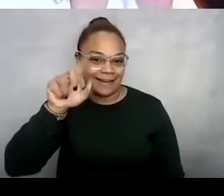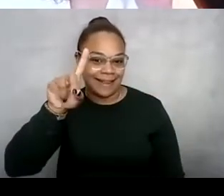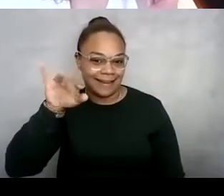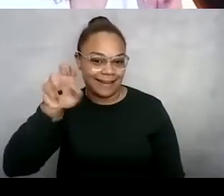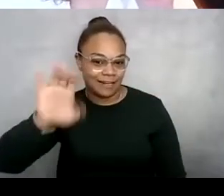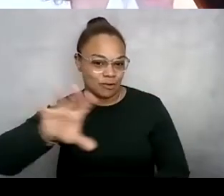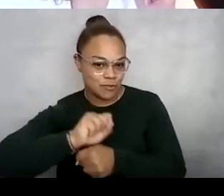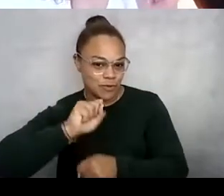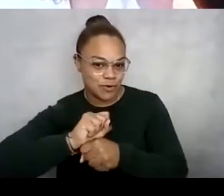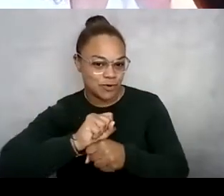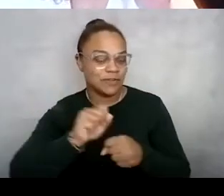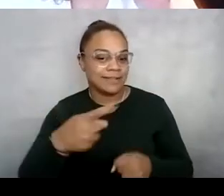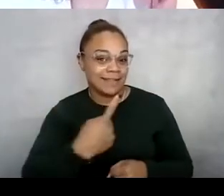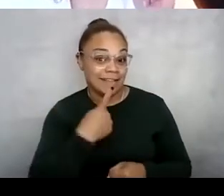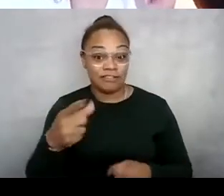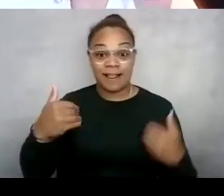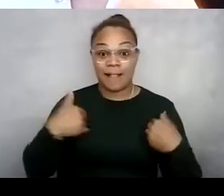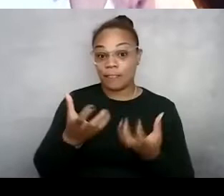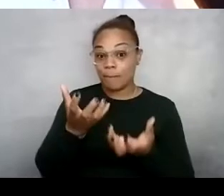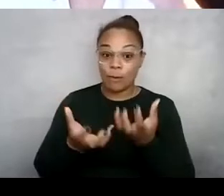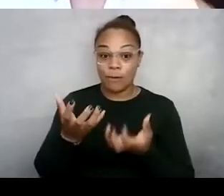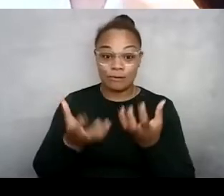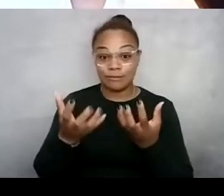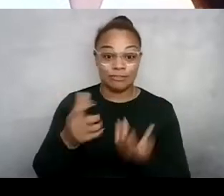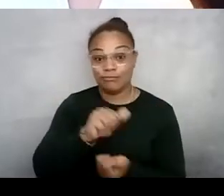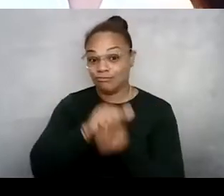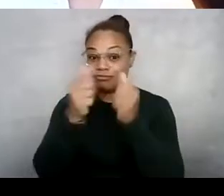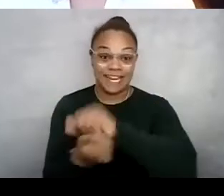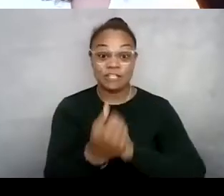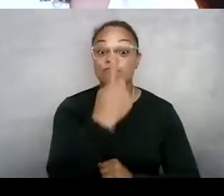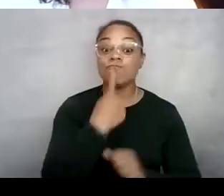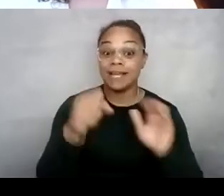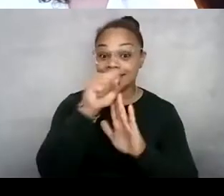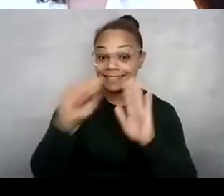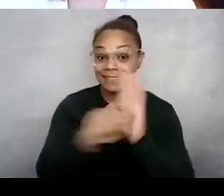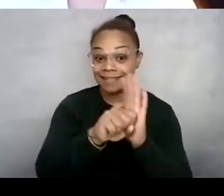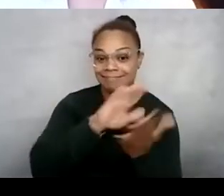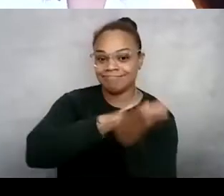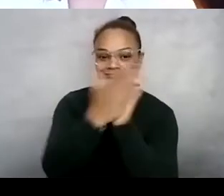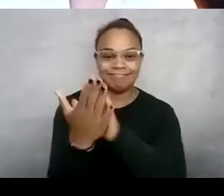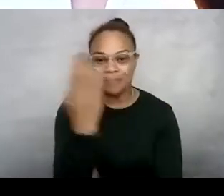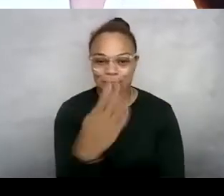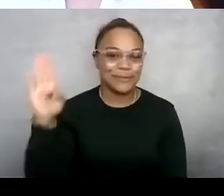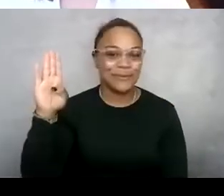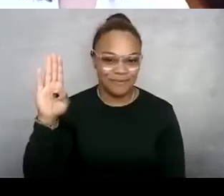Nadine had the balls to turn a red state blue. She's done